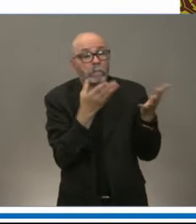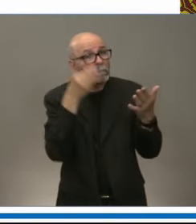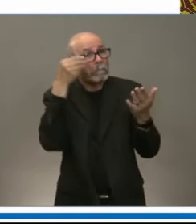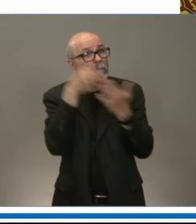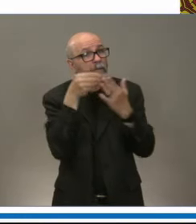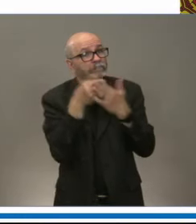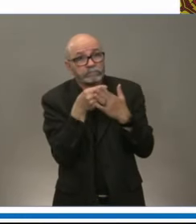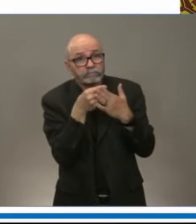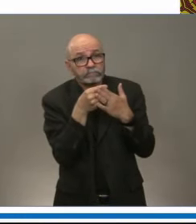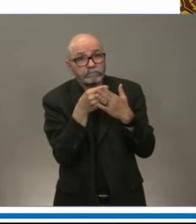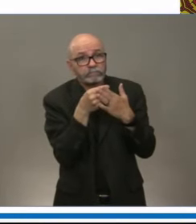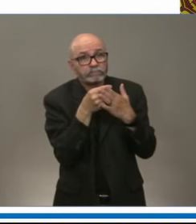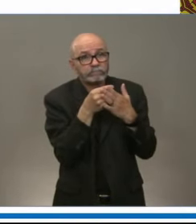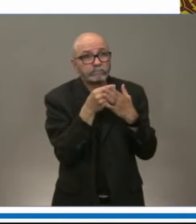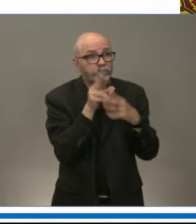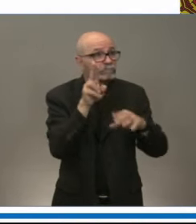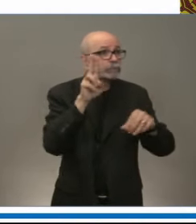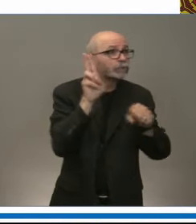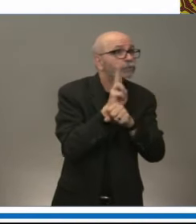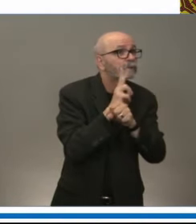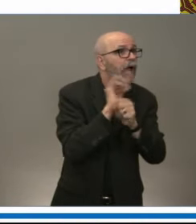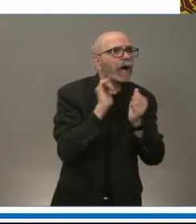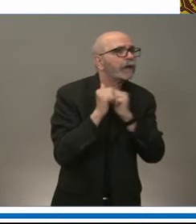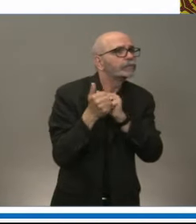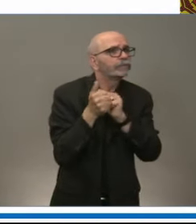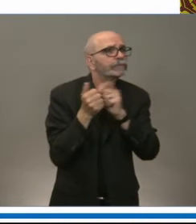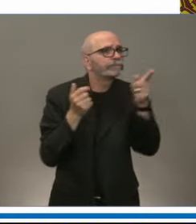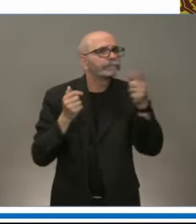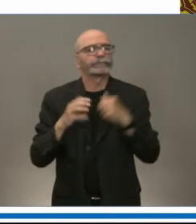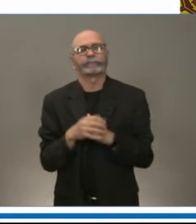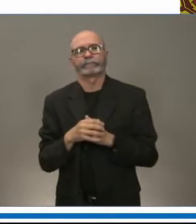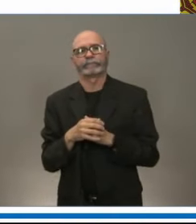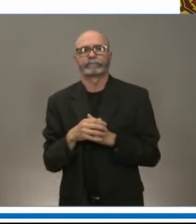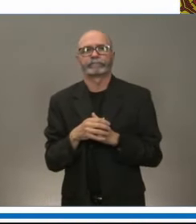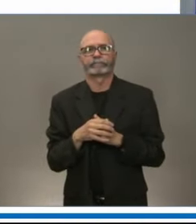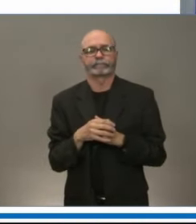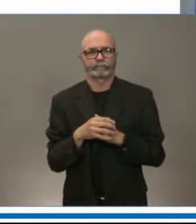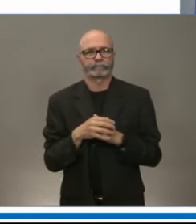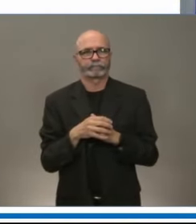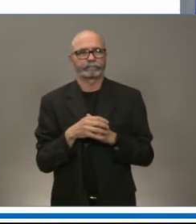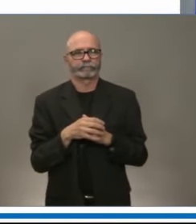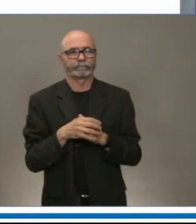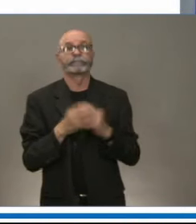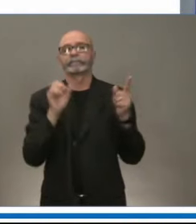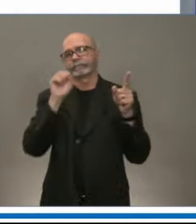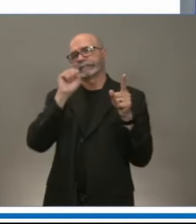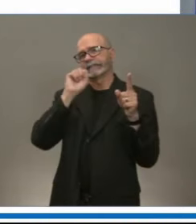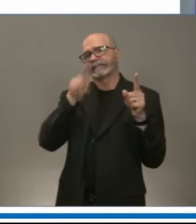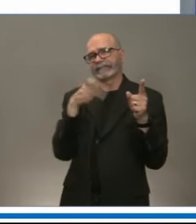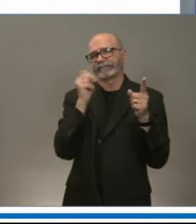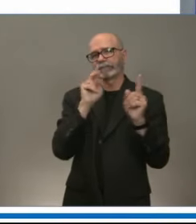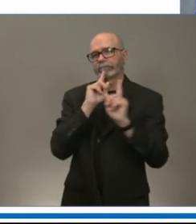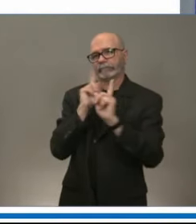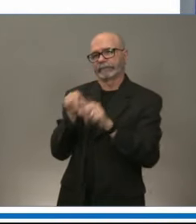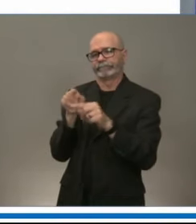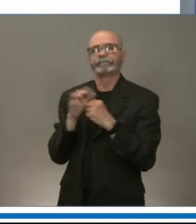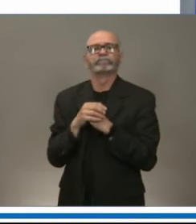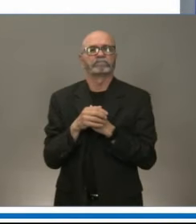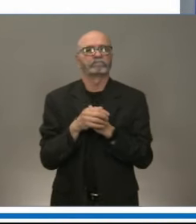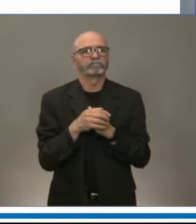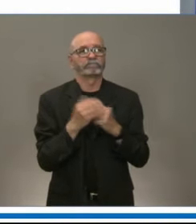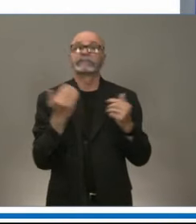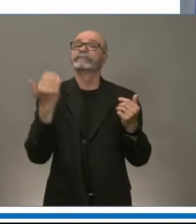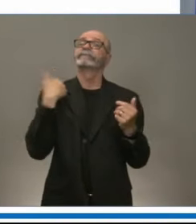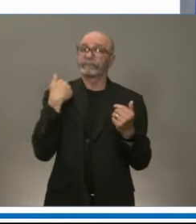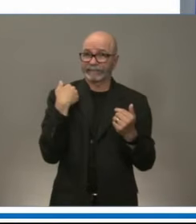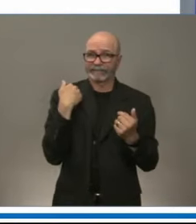and if it's really working? Yeah, we had put together over the last number of fiscal years almost a $200 million